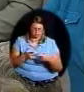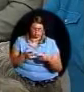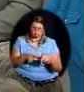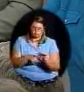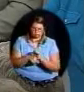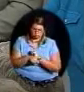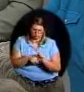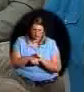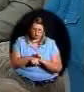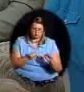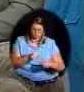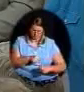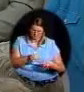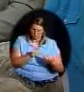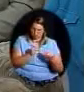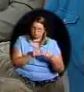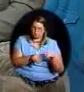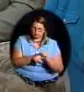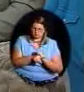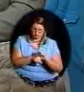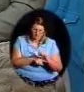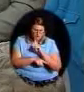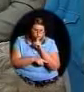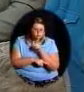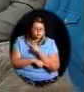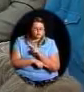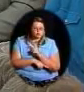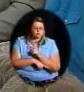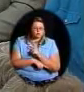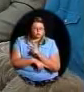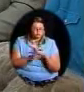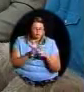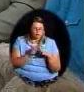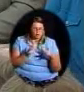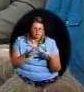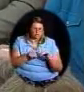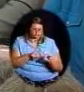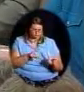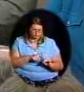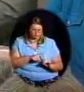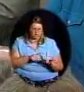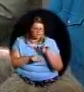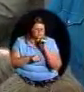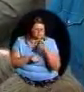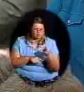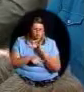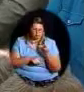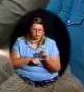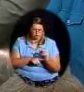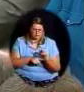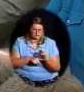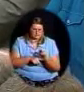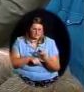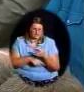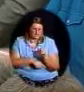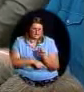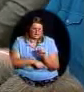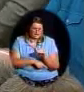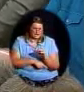could probably do some more training on that issue to a lot of different, it's not just